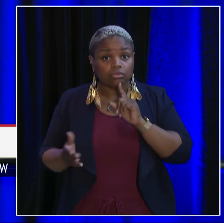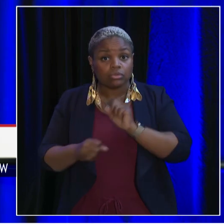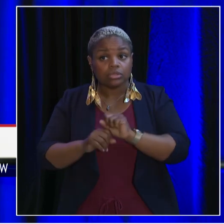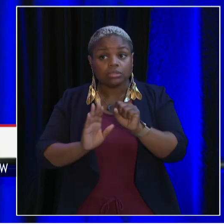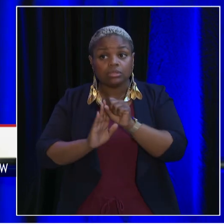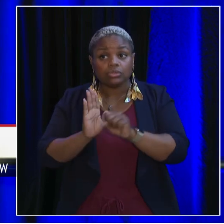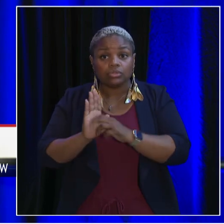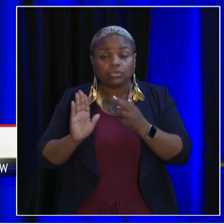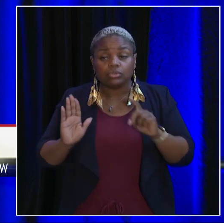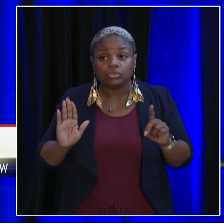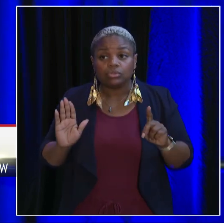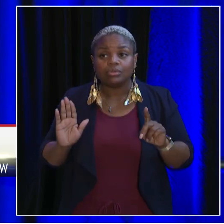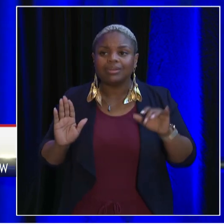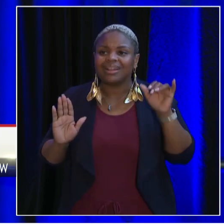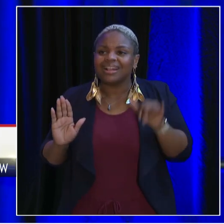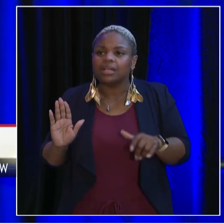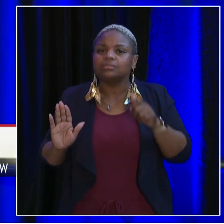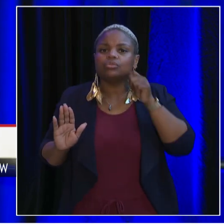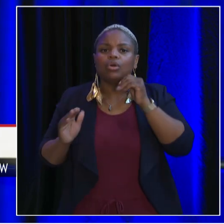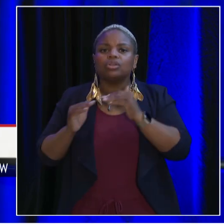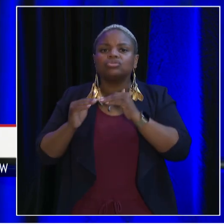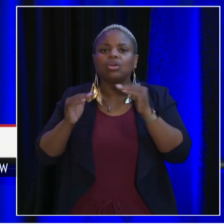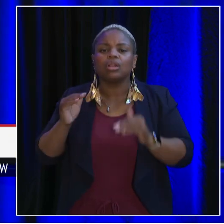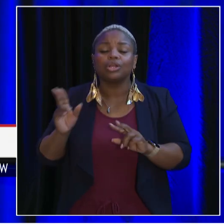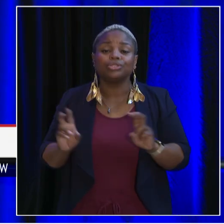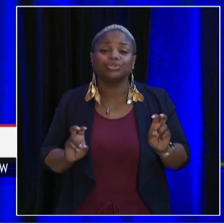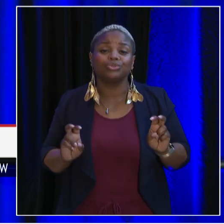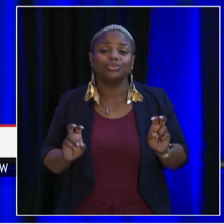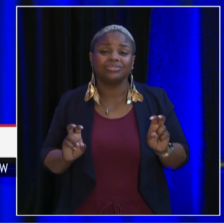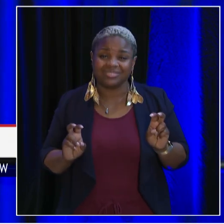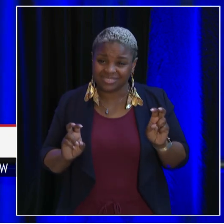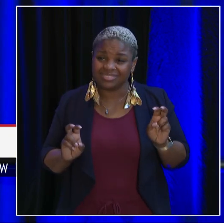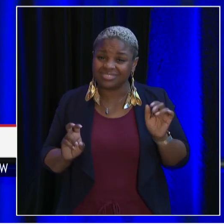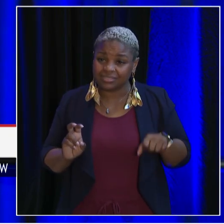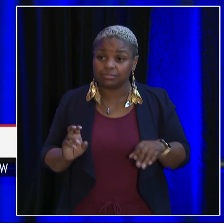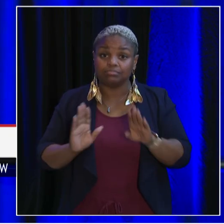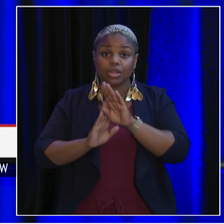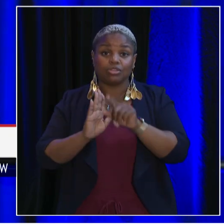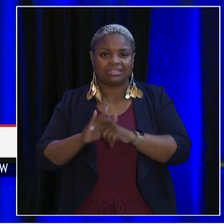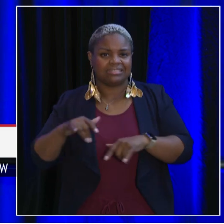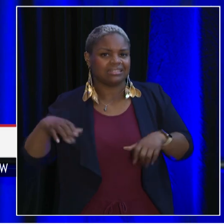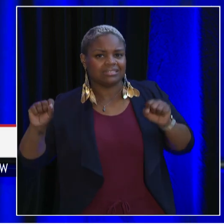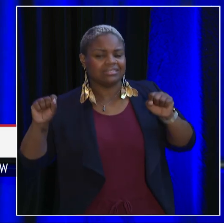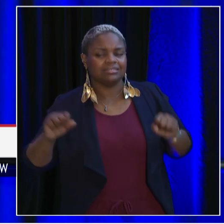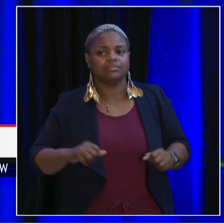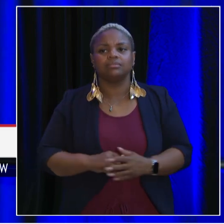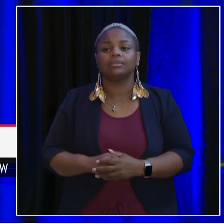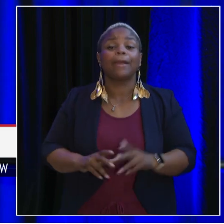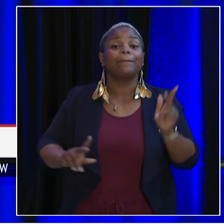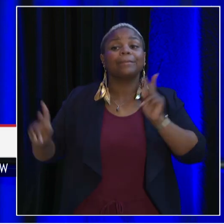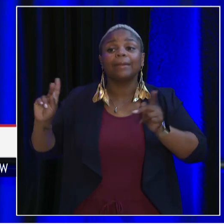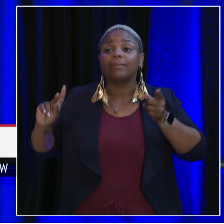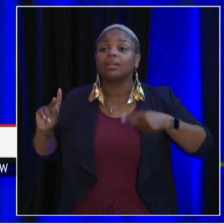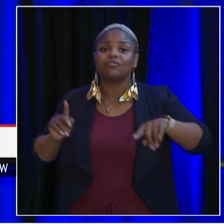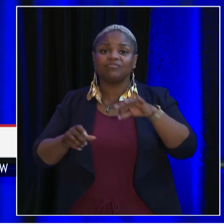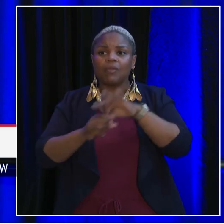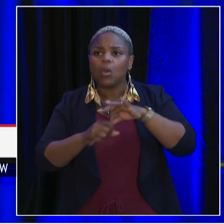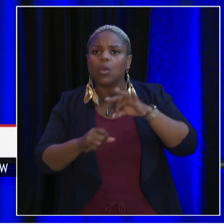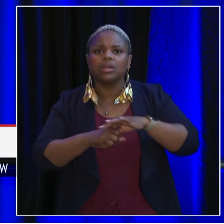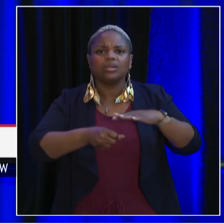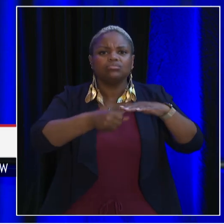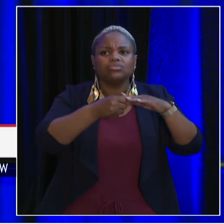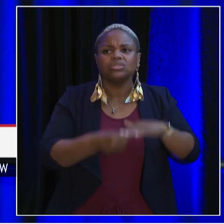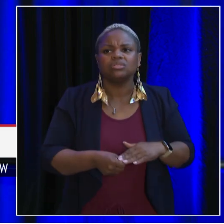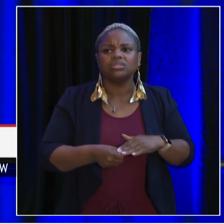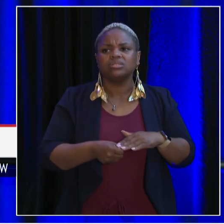It parallels the scourge of racial inequities throughout our democracy, from voter suppression and gerrymandered districts to the